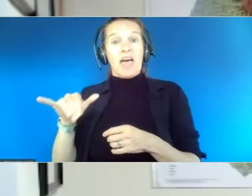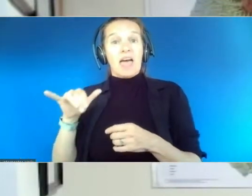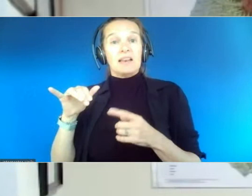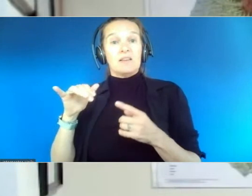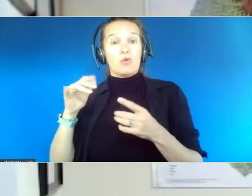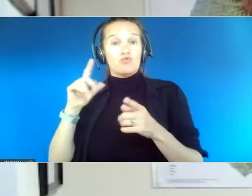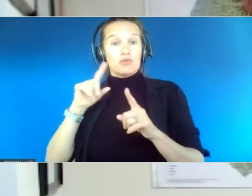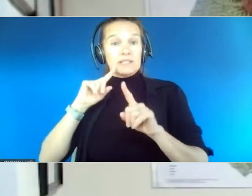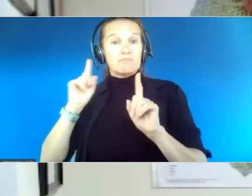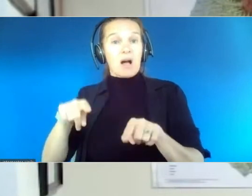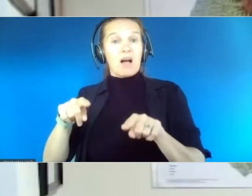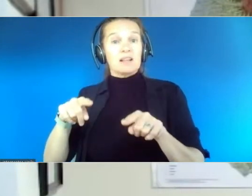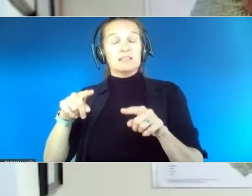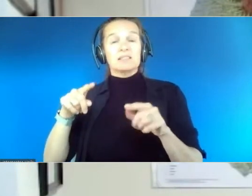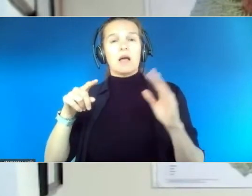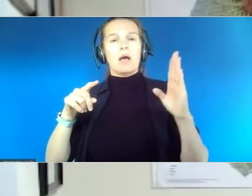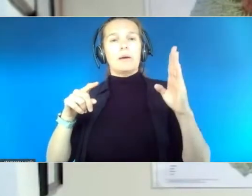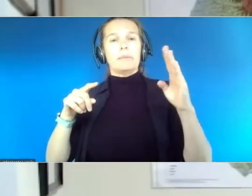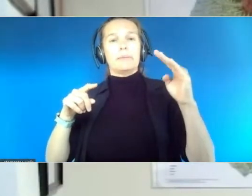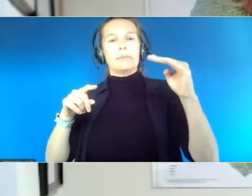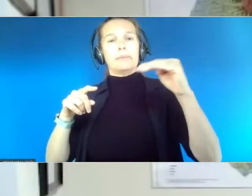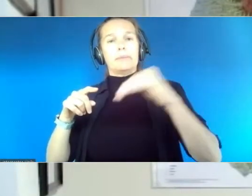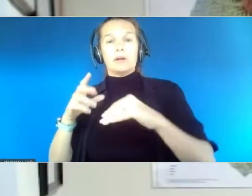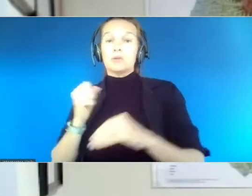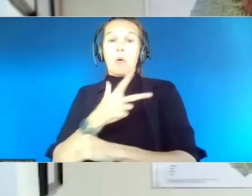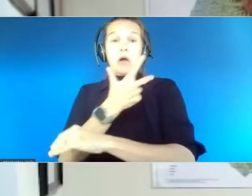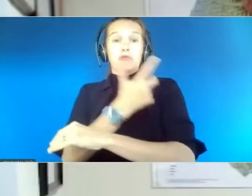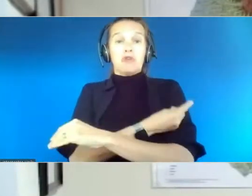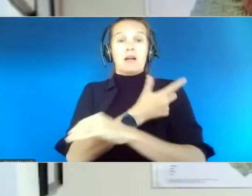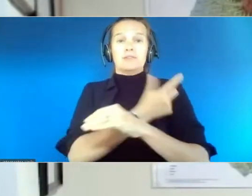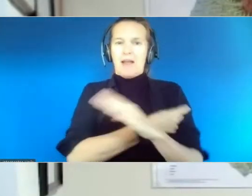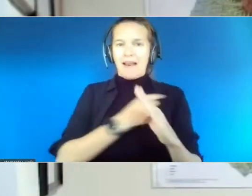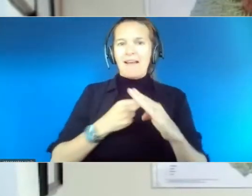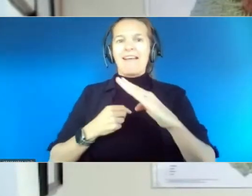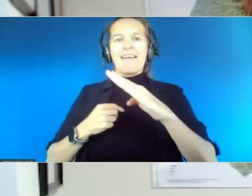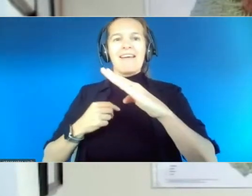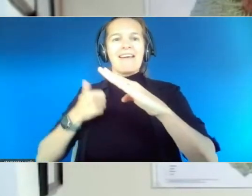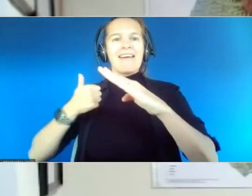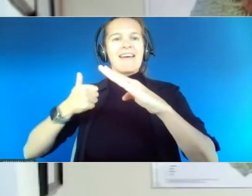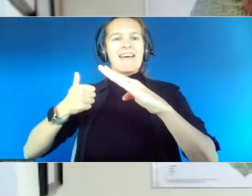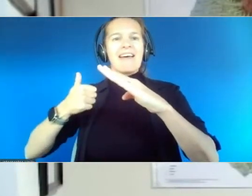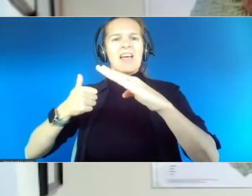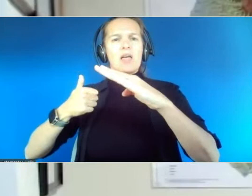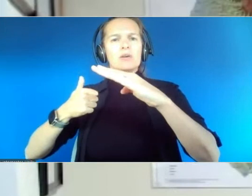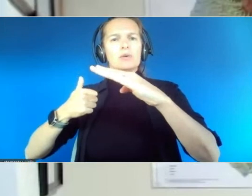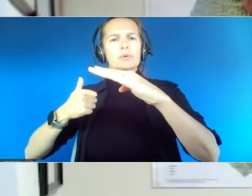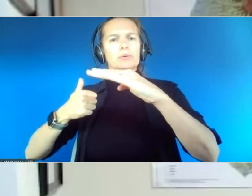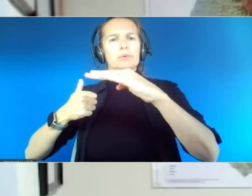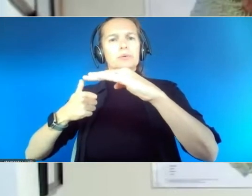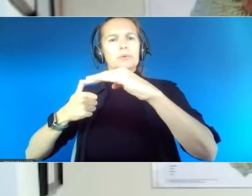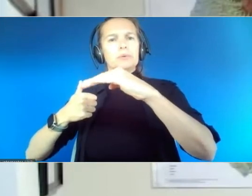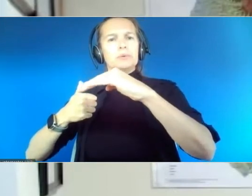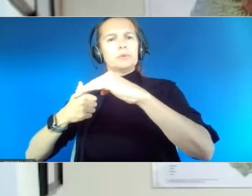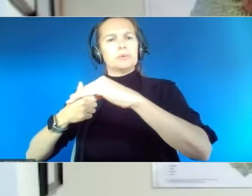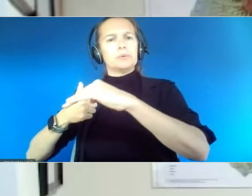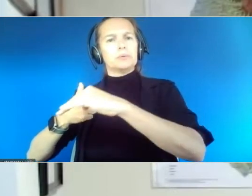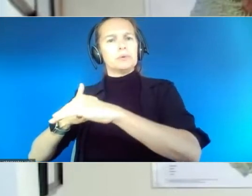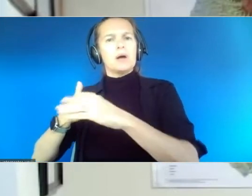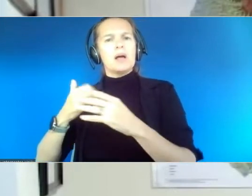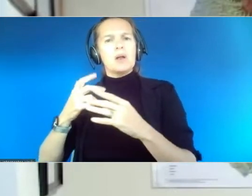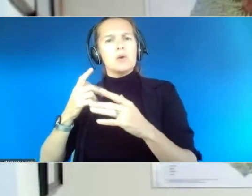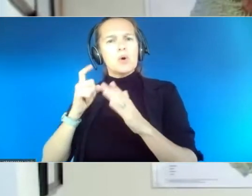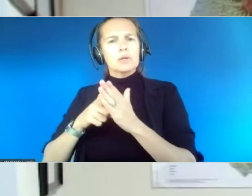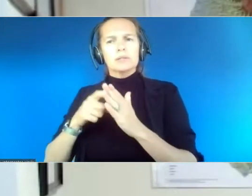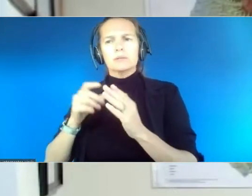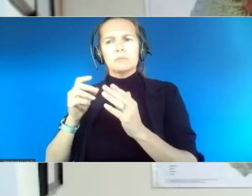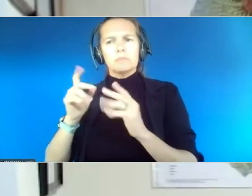be decreasing. So they may have had a great response, but now there's evidence of more infection